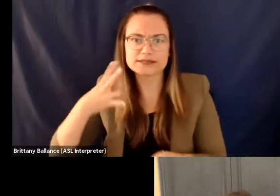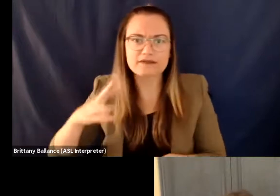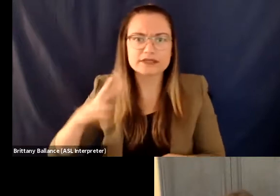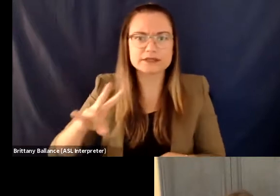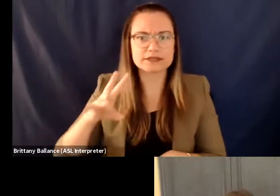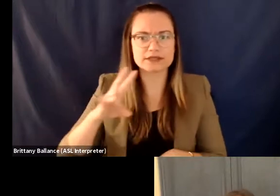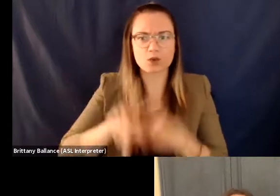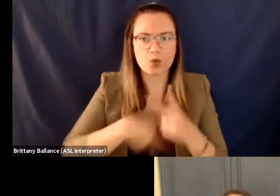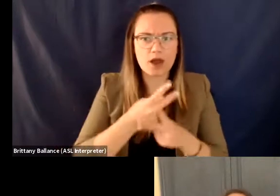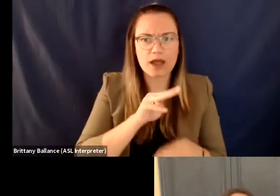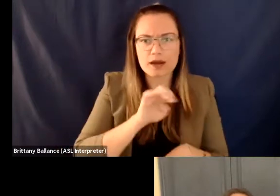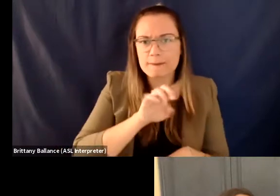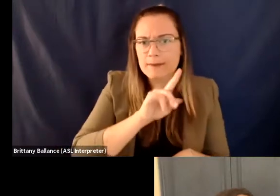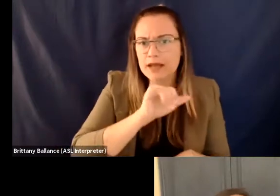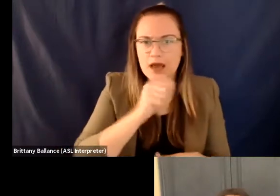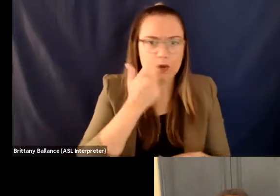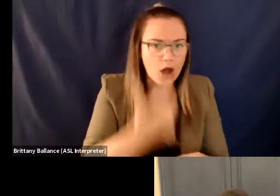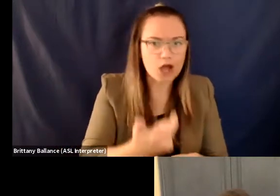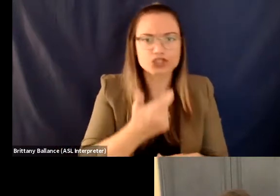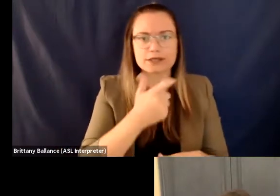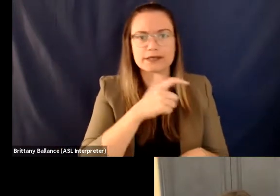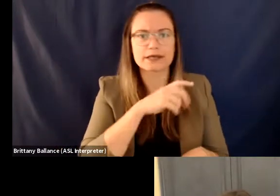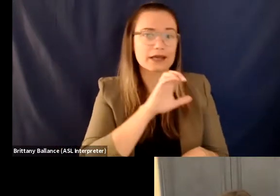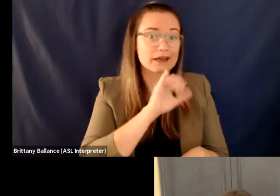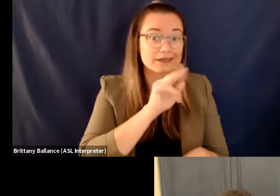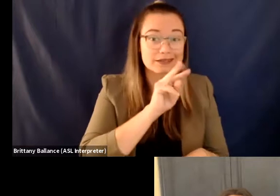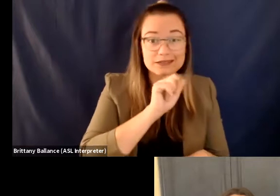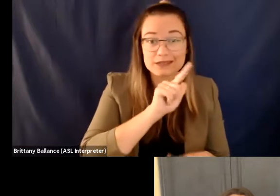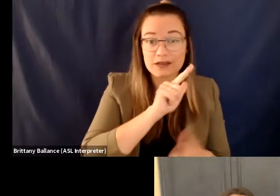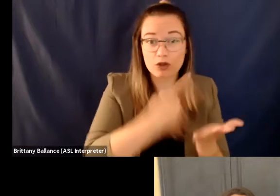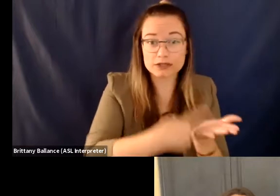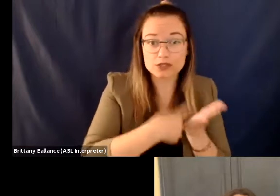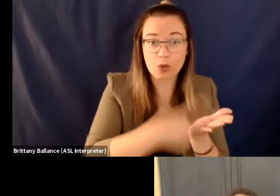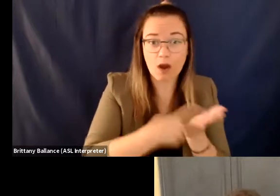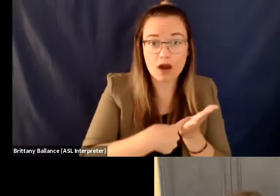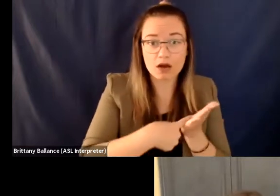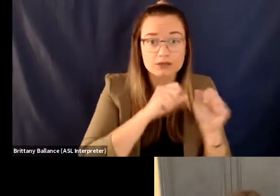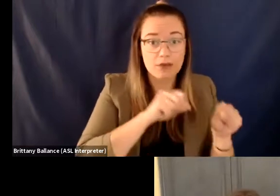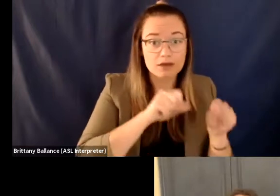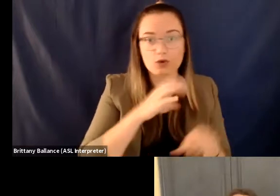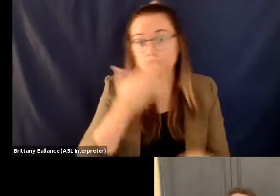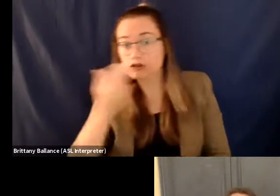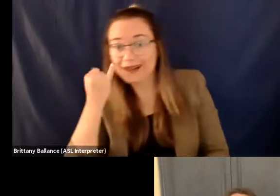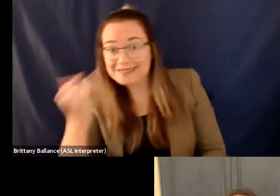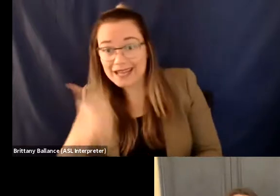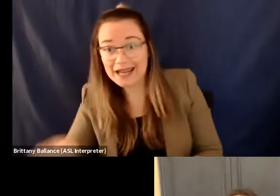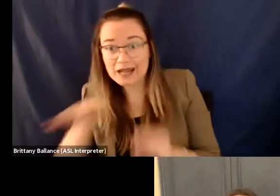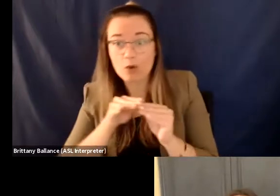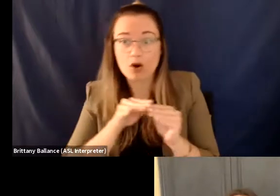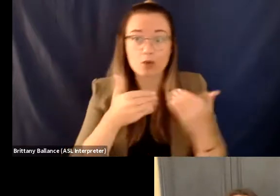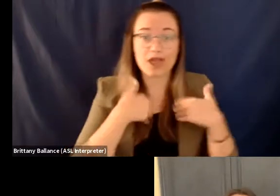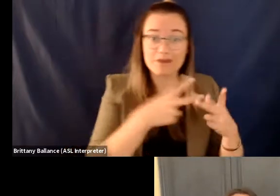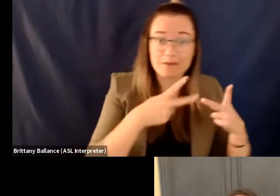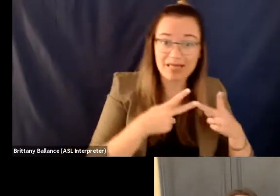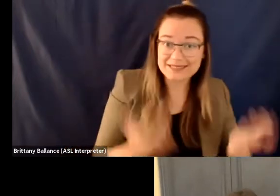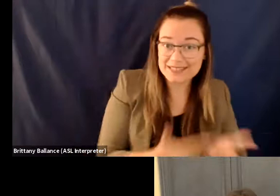what media are they taking in and is civil discourse even possible or is it even a good idea anymore? Are we at that place in America